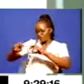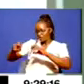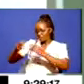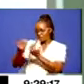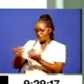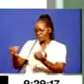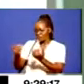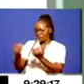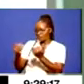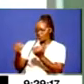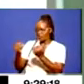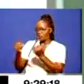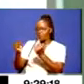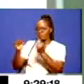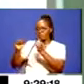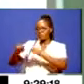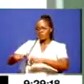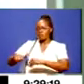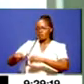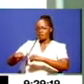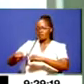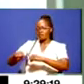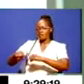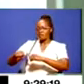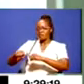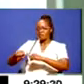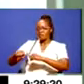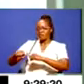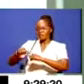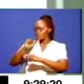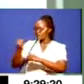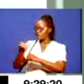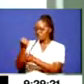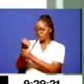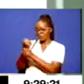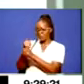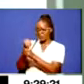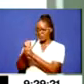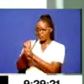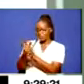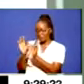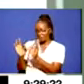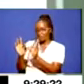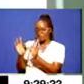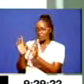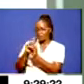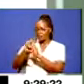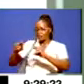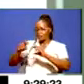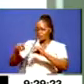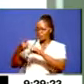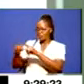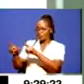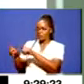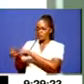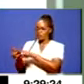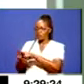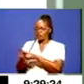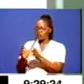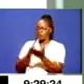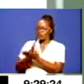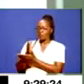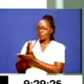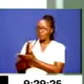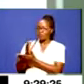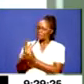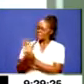be able to not only do an efficient research, but even ensure that they are